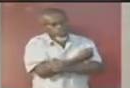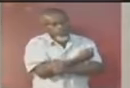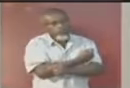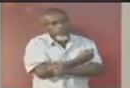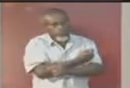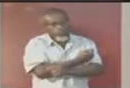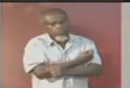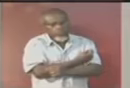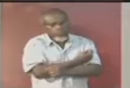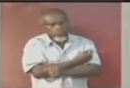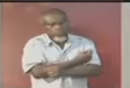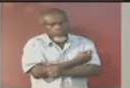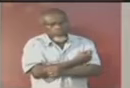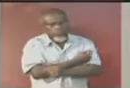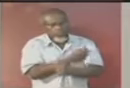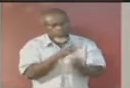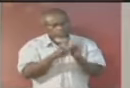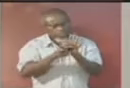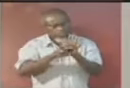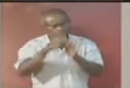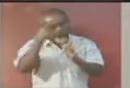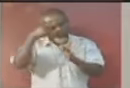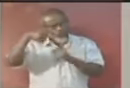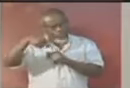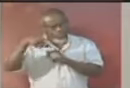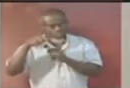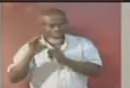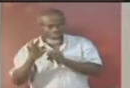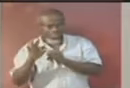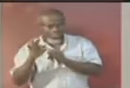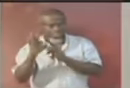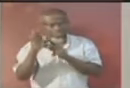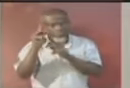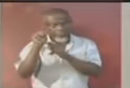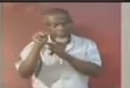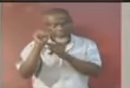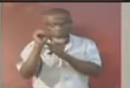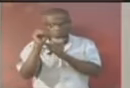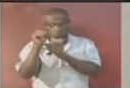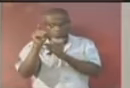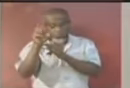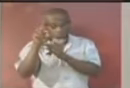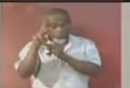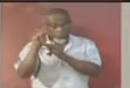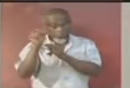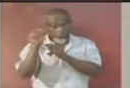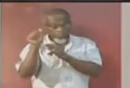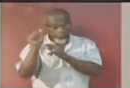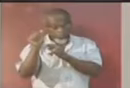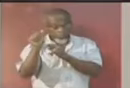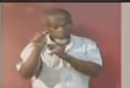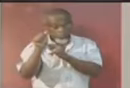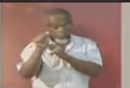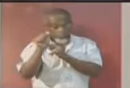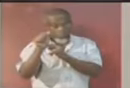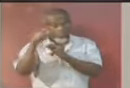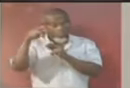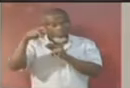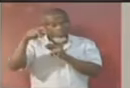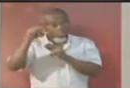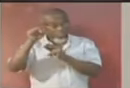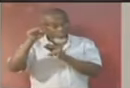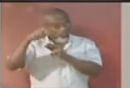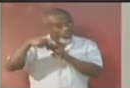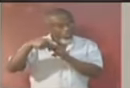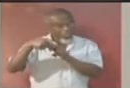for Pfizer, Moderna, AstraZeneca, and I think it is on the cards, and it is happening for Sinopharm as well. I